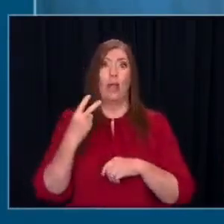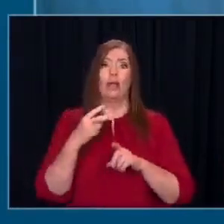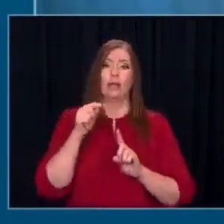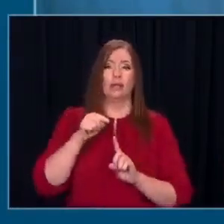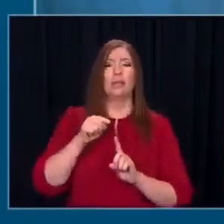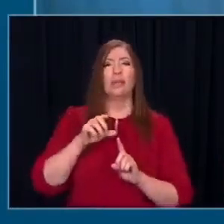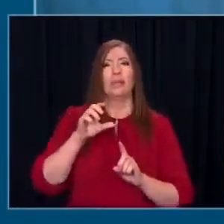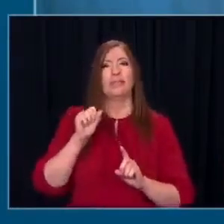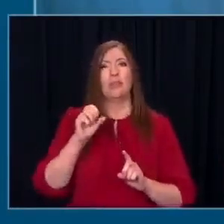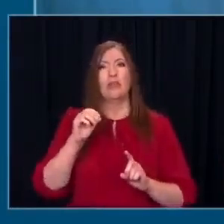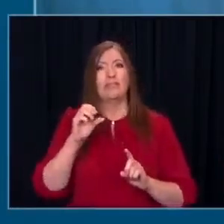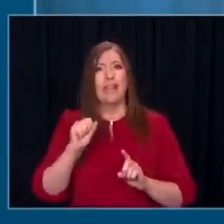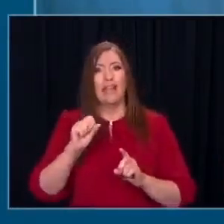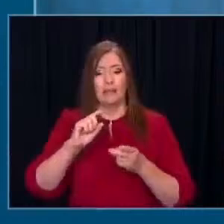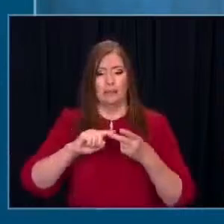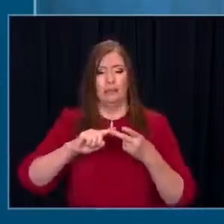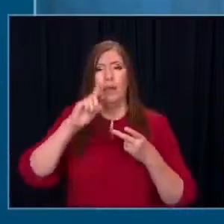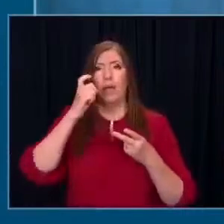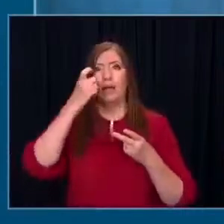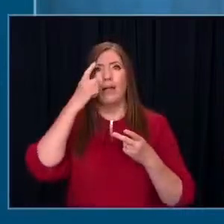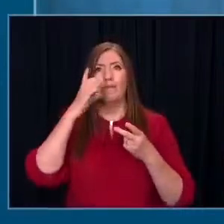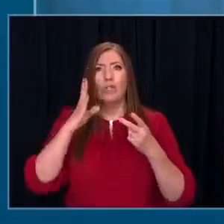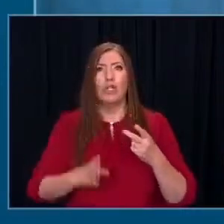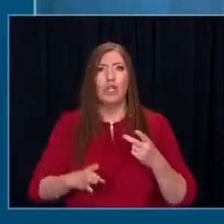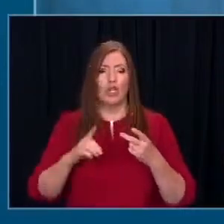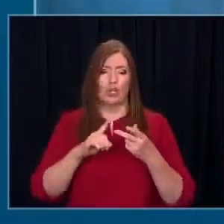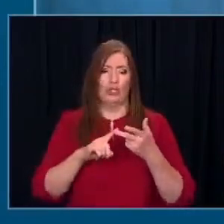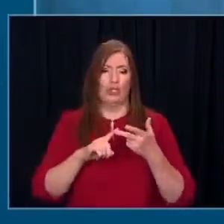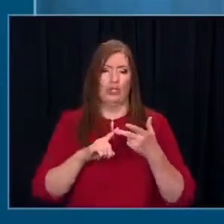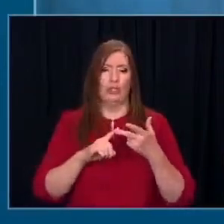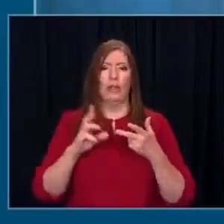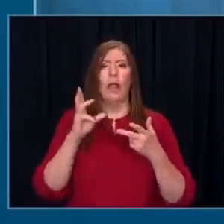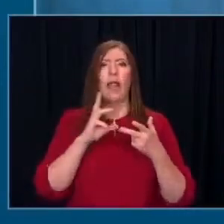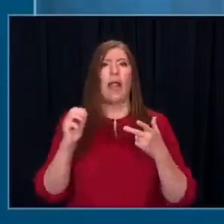Secretary of State, Governor, and our